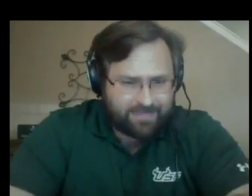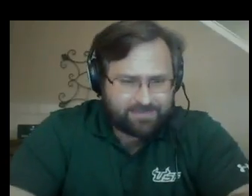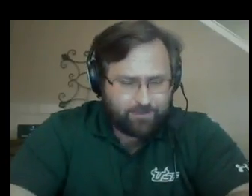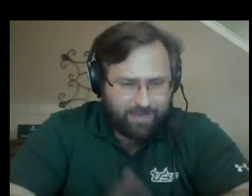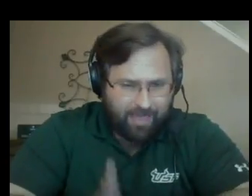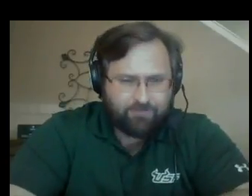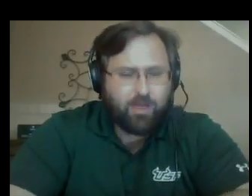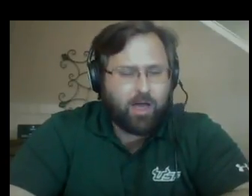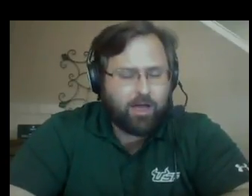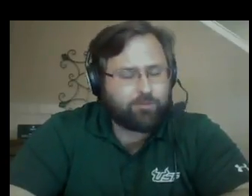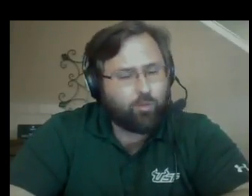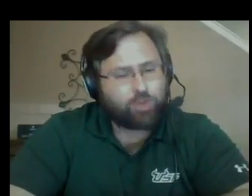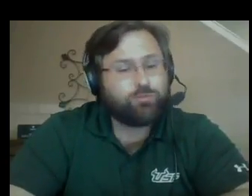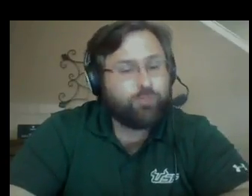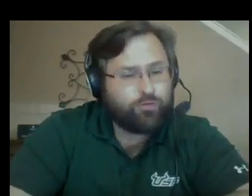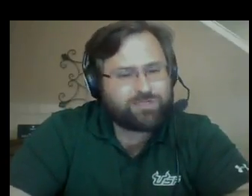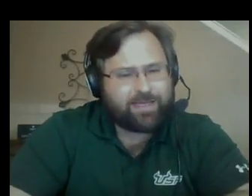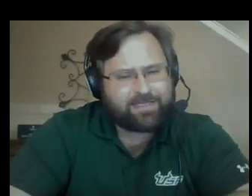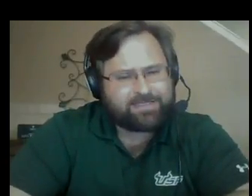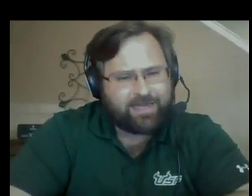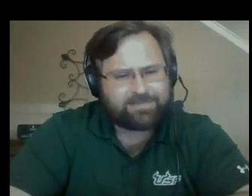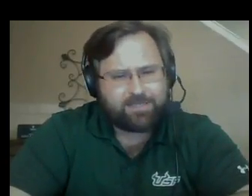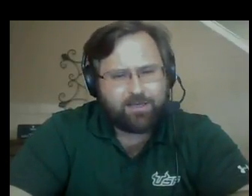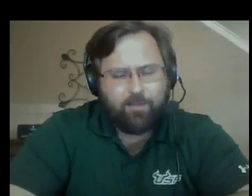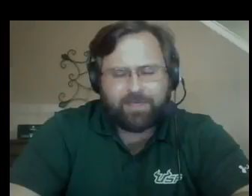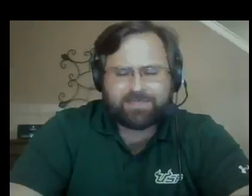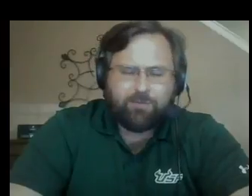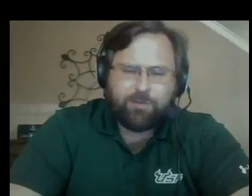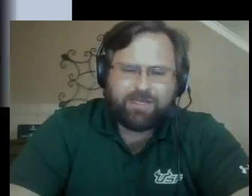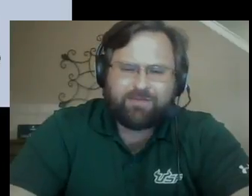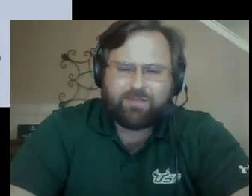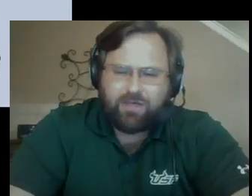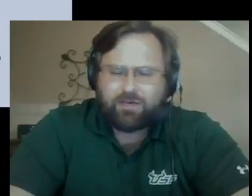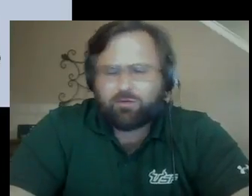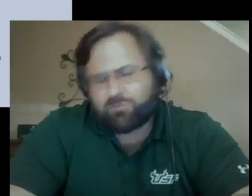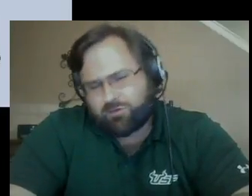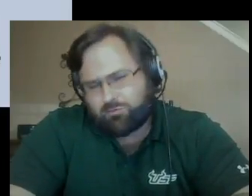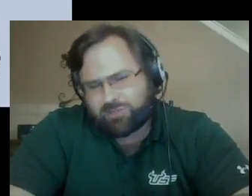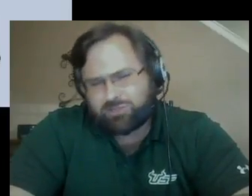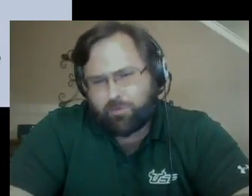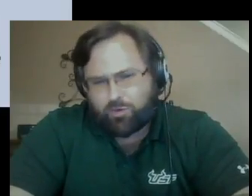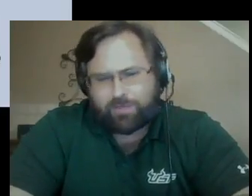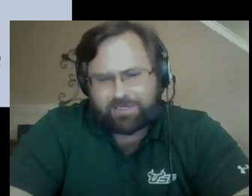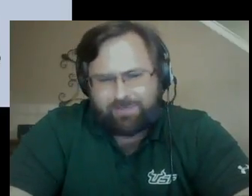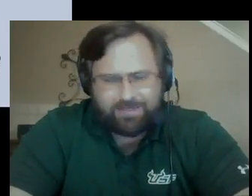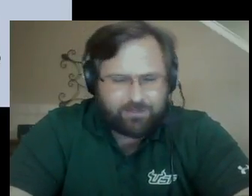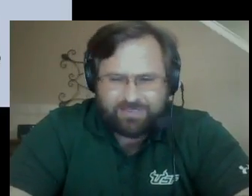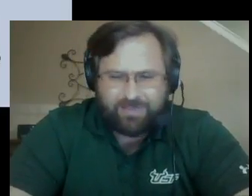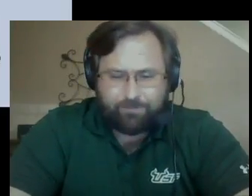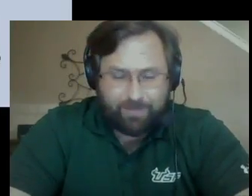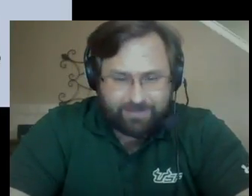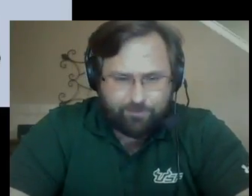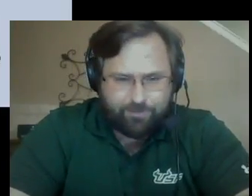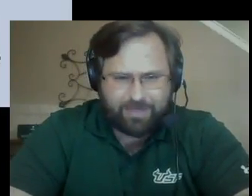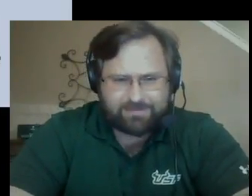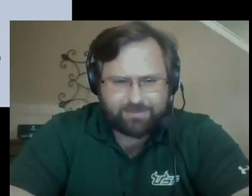these sentences, we have the words move to the beginning of the sentence. Because if we were to leave it the question where we normally expect it, you see they'd